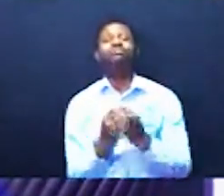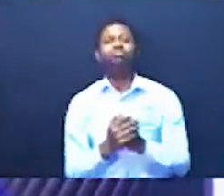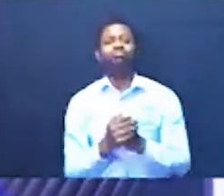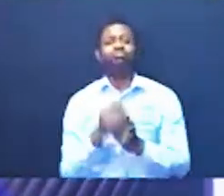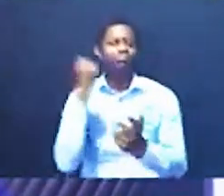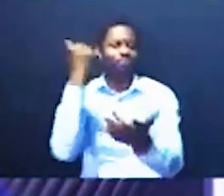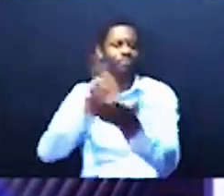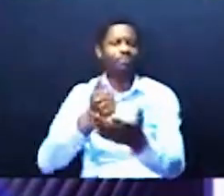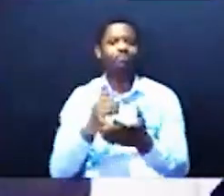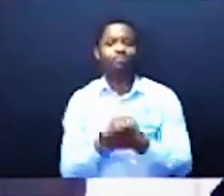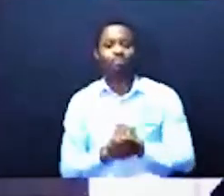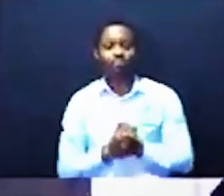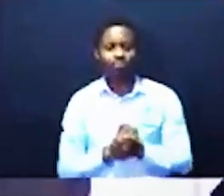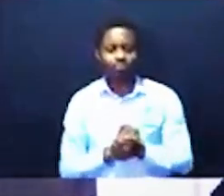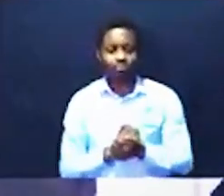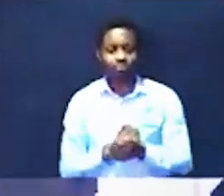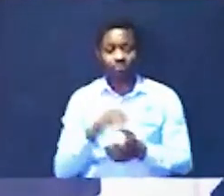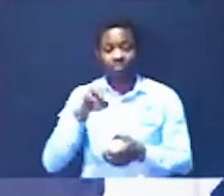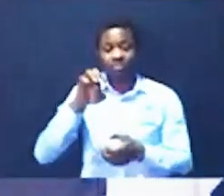4